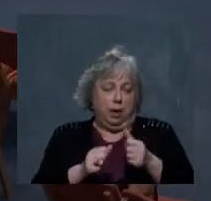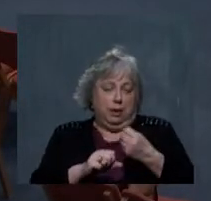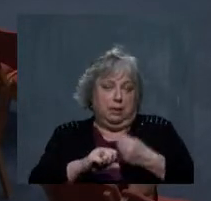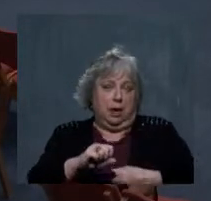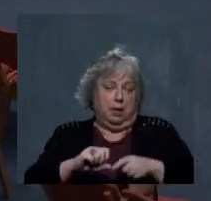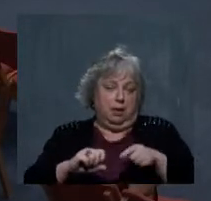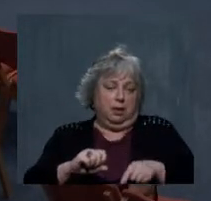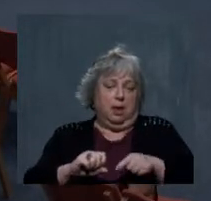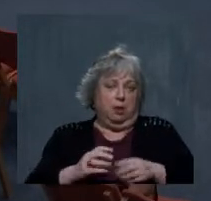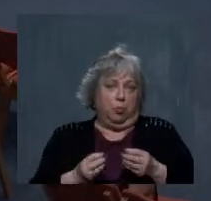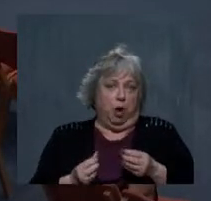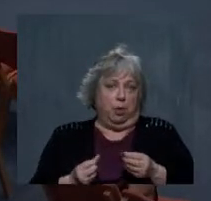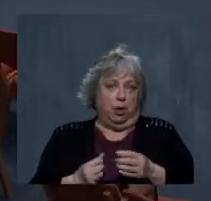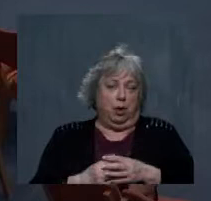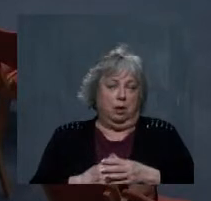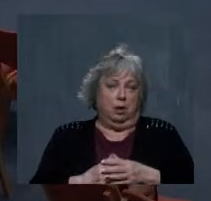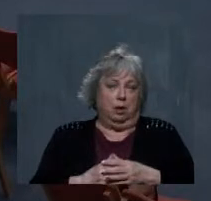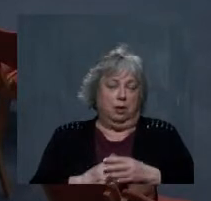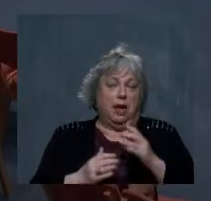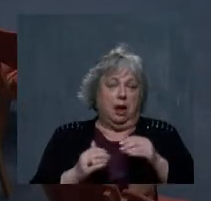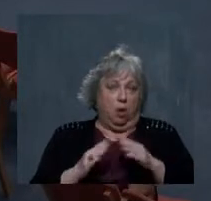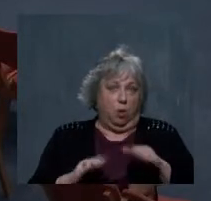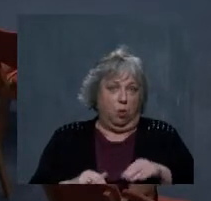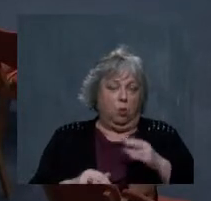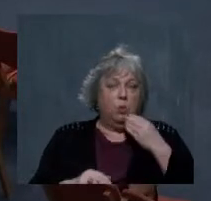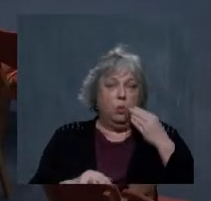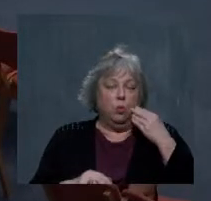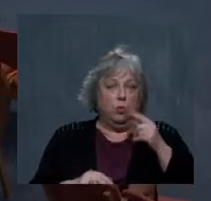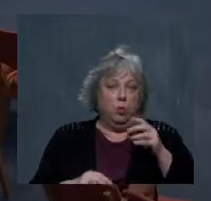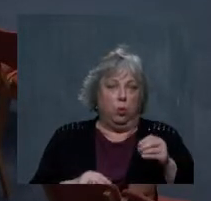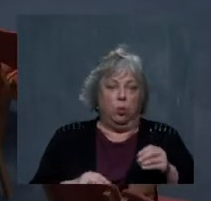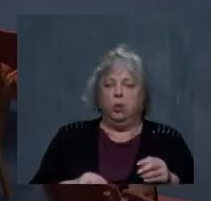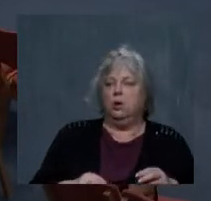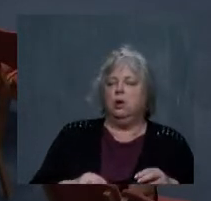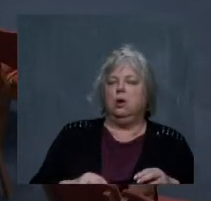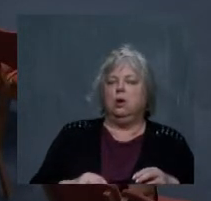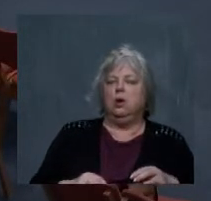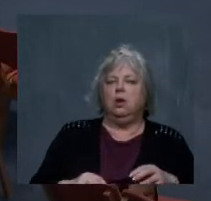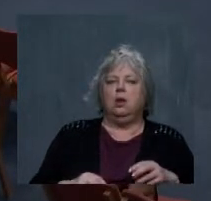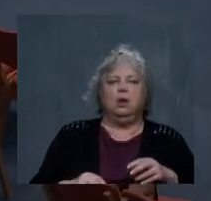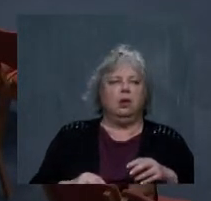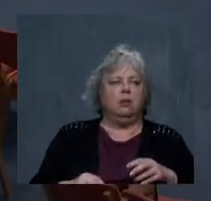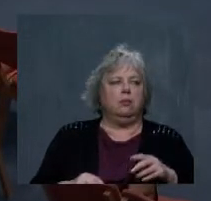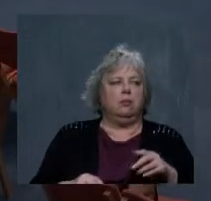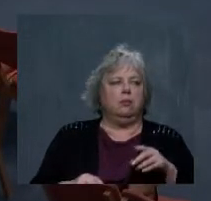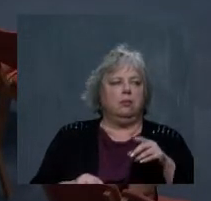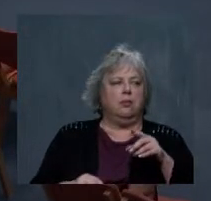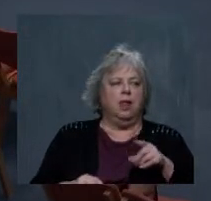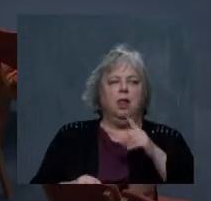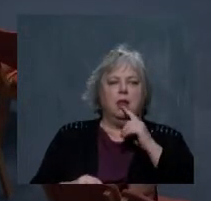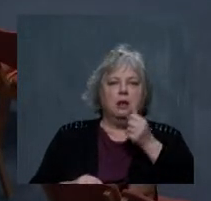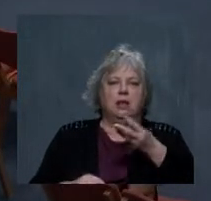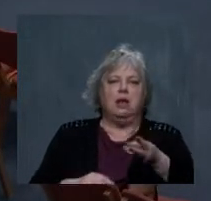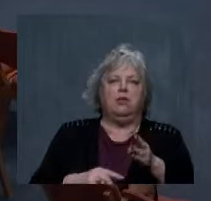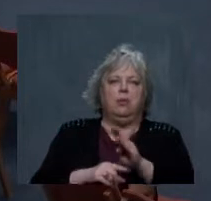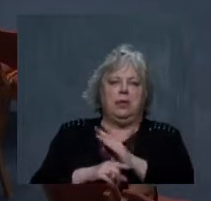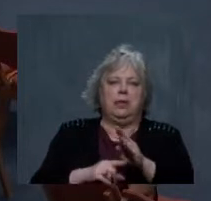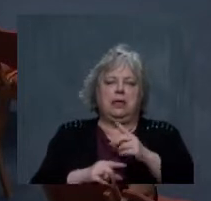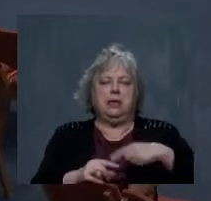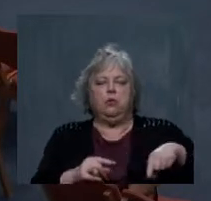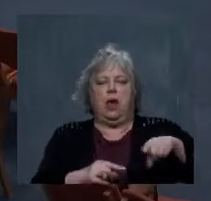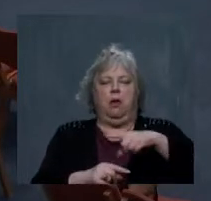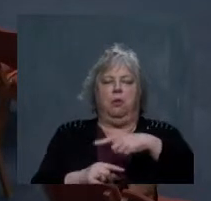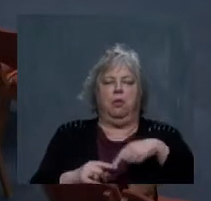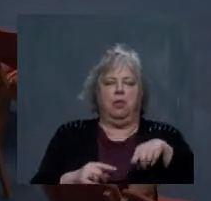That's south of my location? Yes. Yeah, where the cursor is. Well, there is several businesses around there.